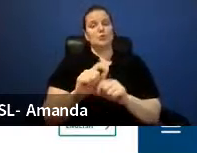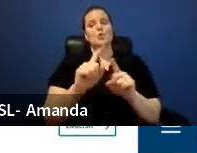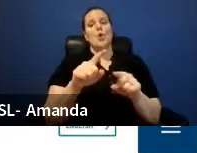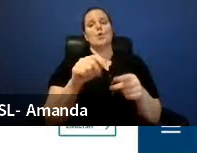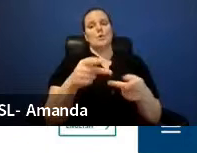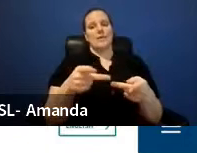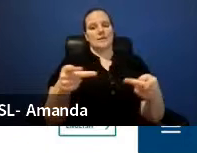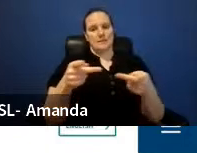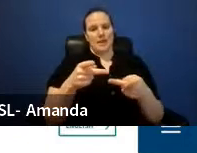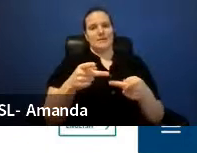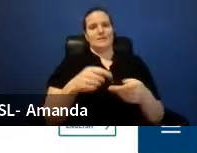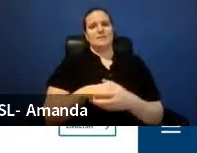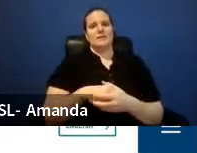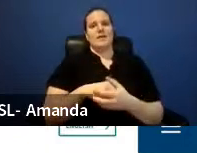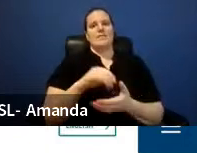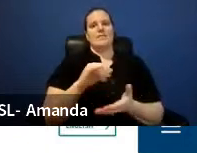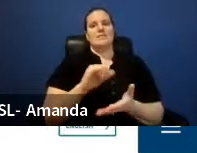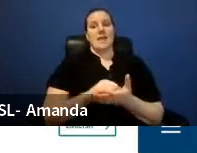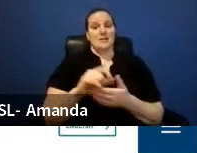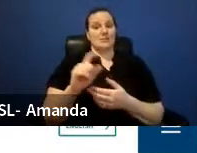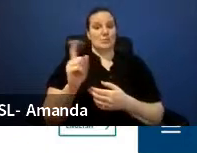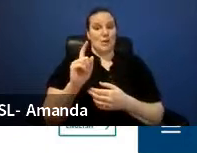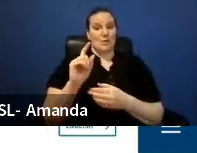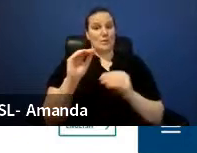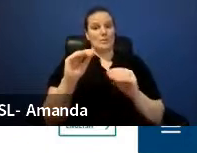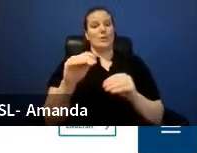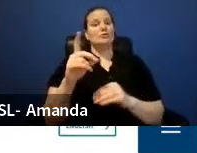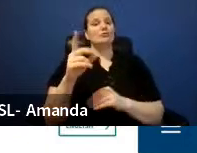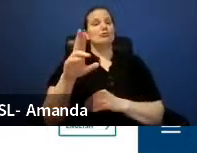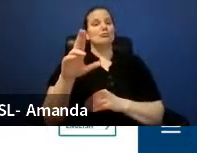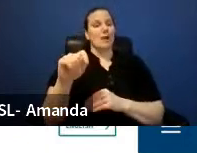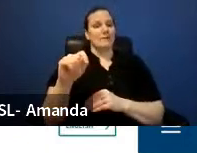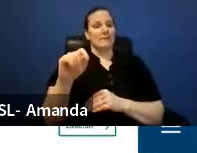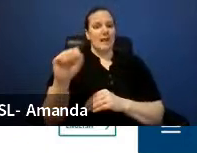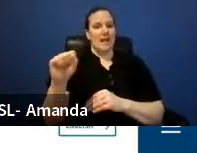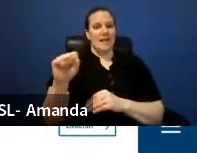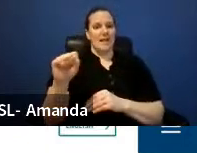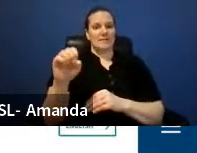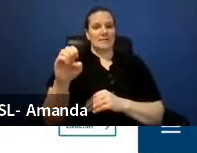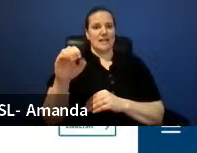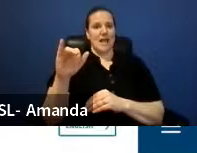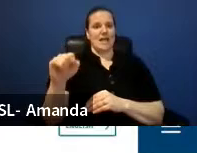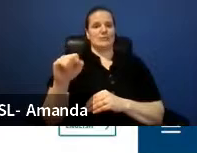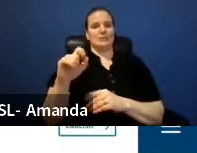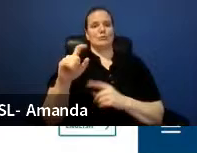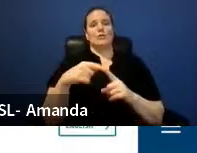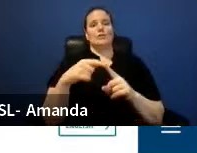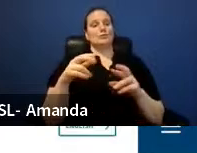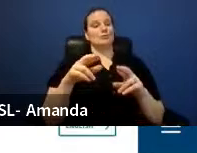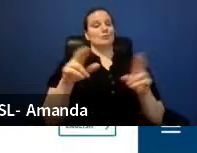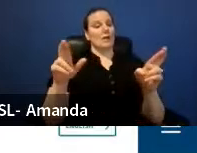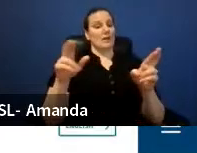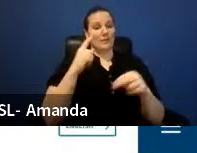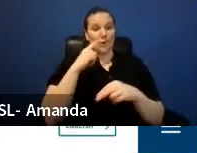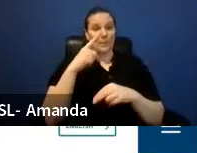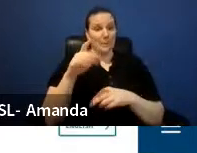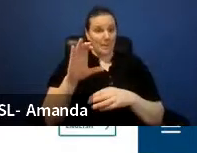space, because this is where we will place the draft SEIS once it is ready for public